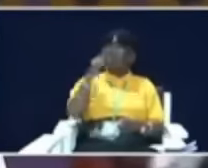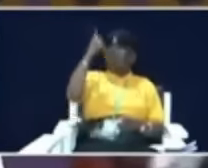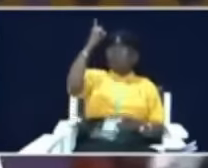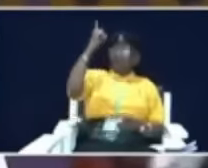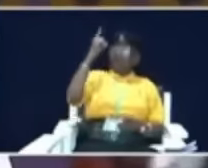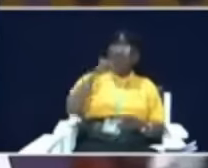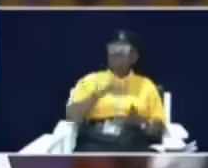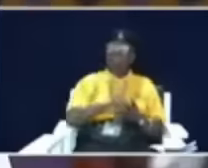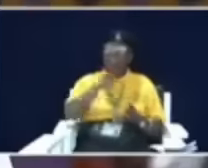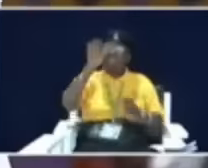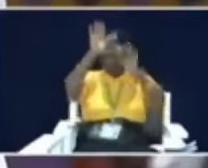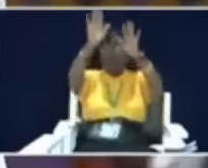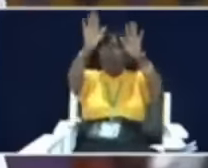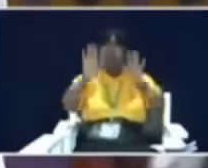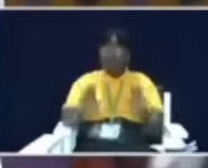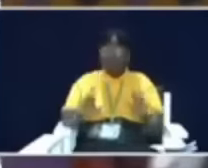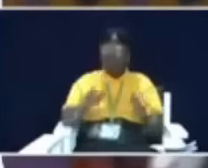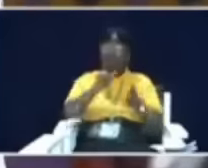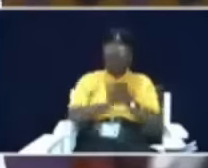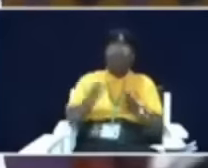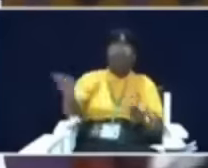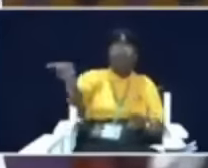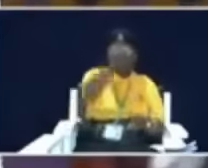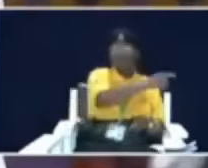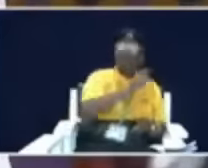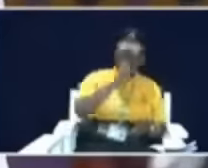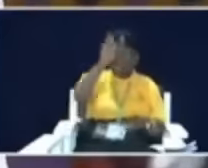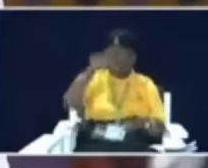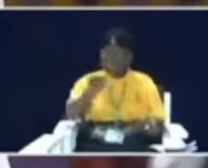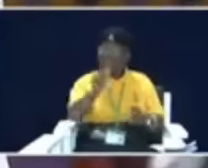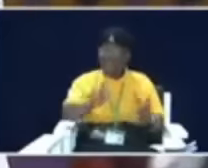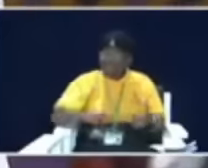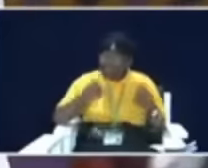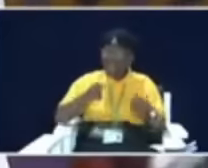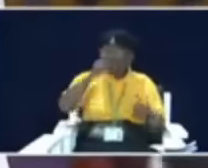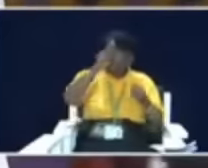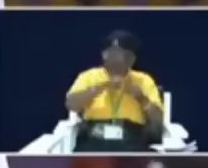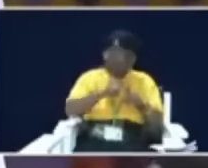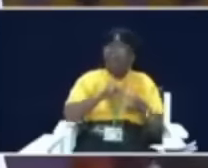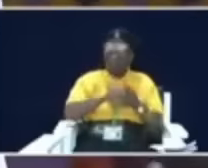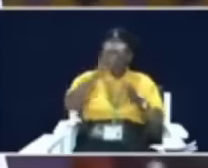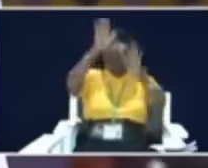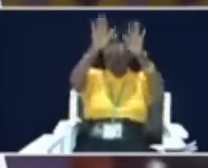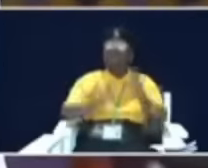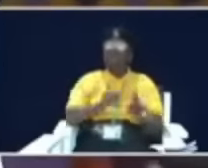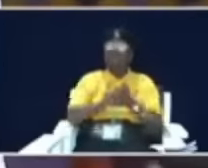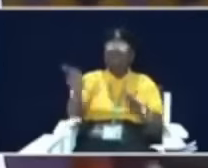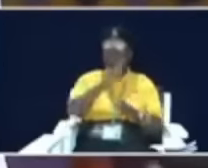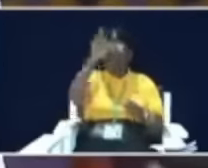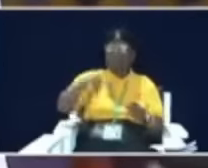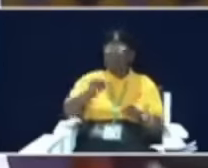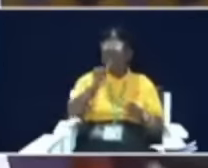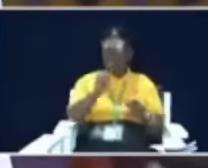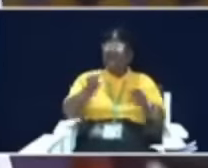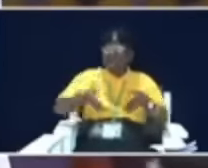It's a miracle that we are still alive today, brother. It's a miracle that we are still alive today, sister. Let me hear you